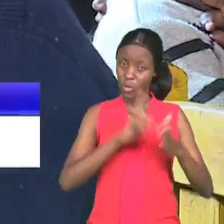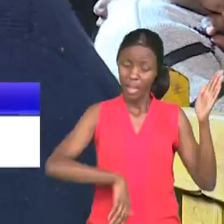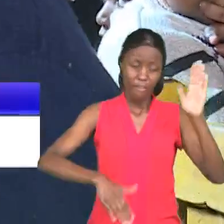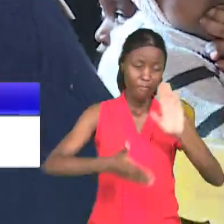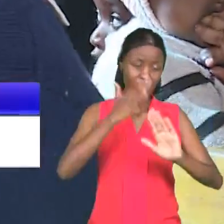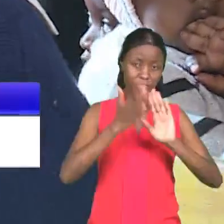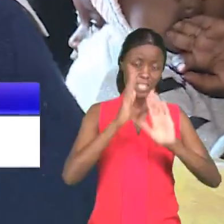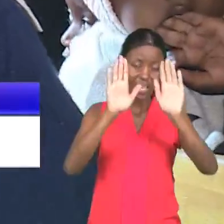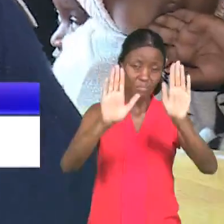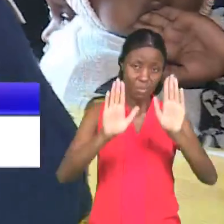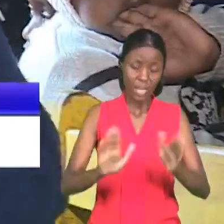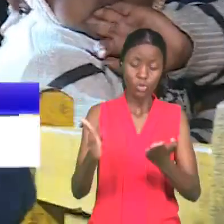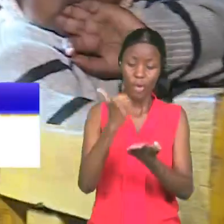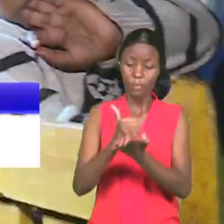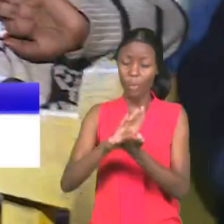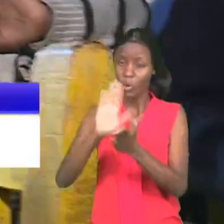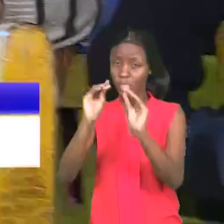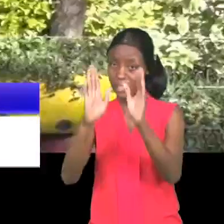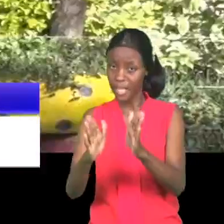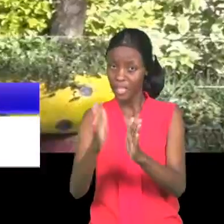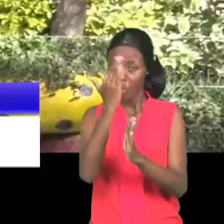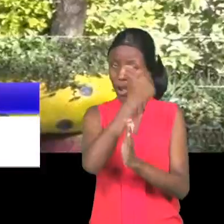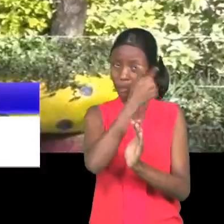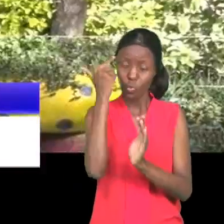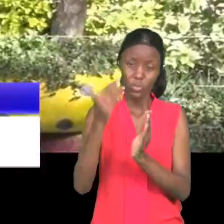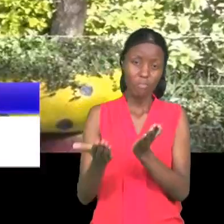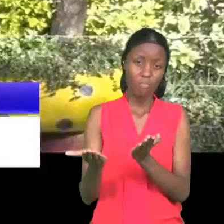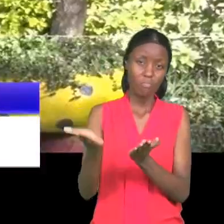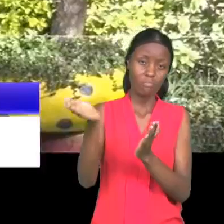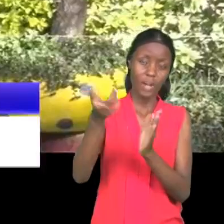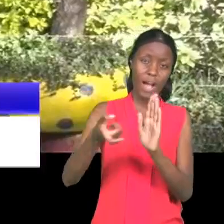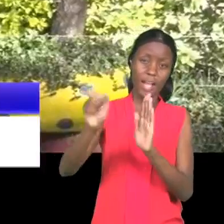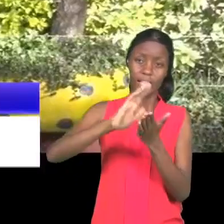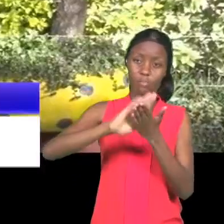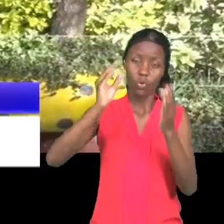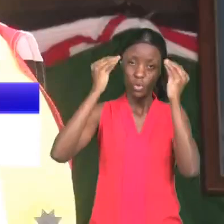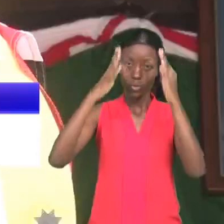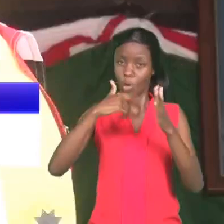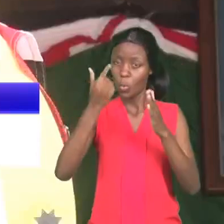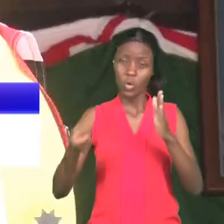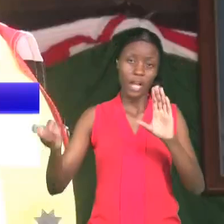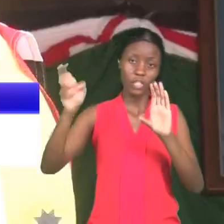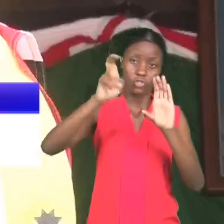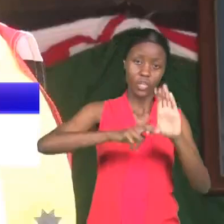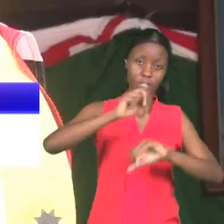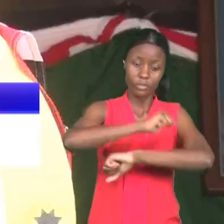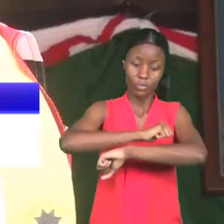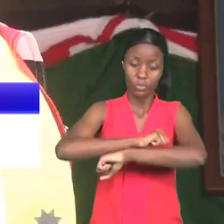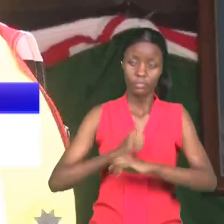to deploy more staff to the county, owing to an increase in the number of students joining schools.